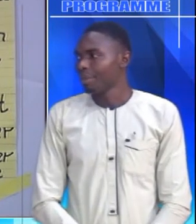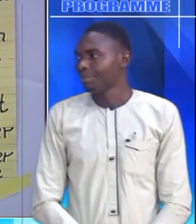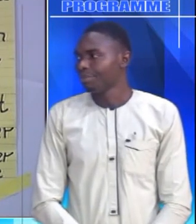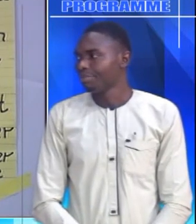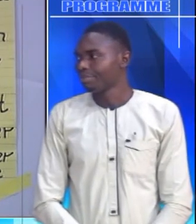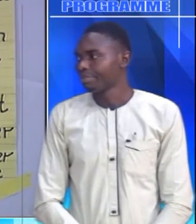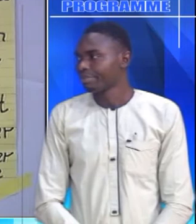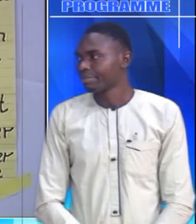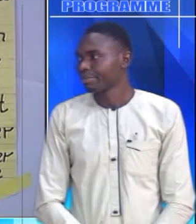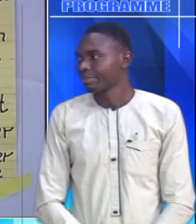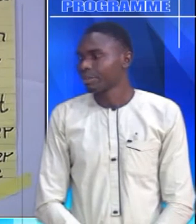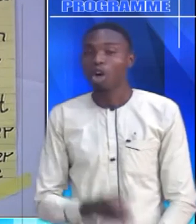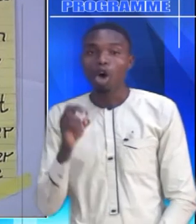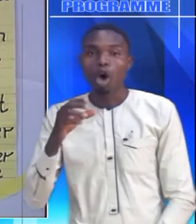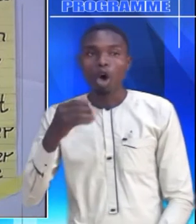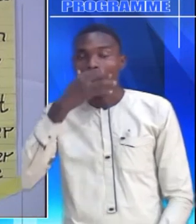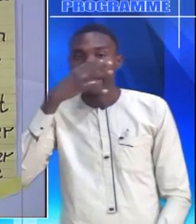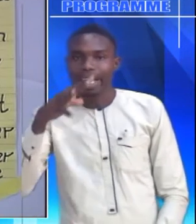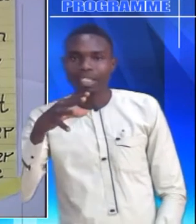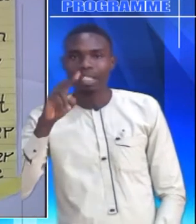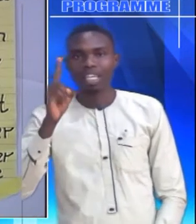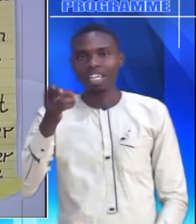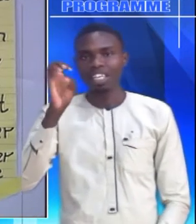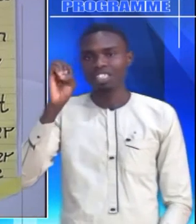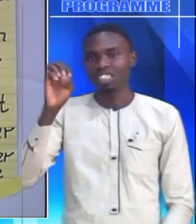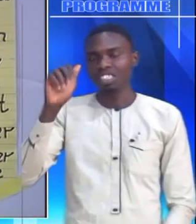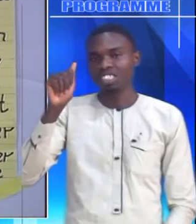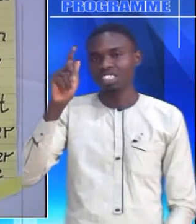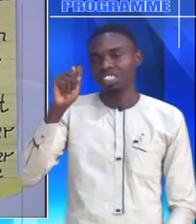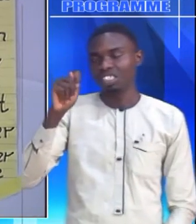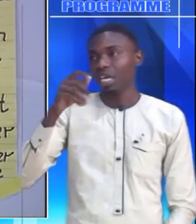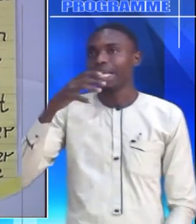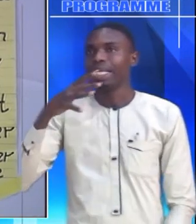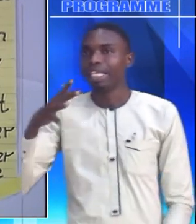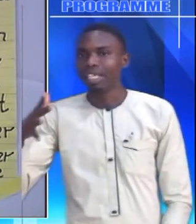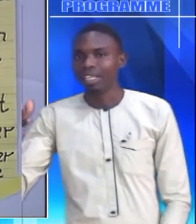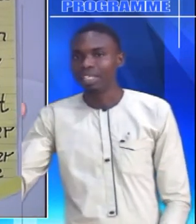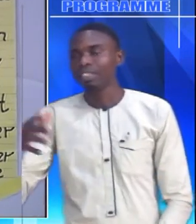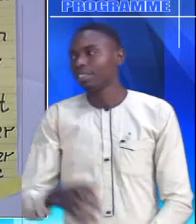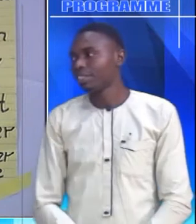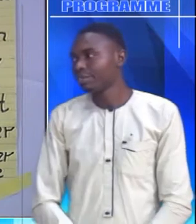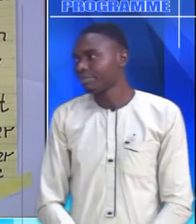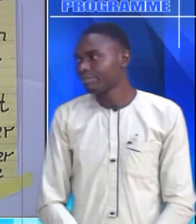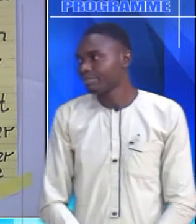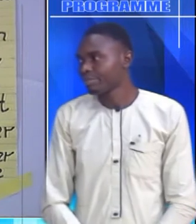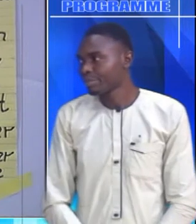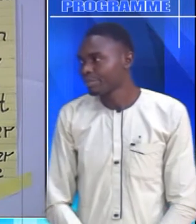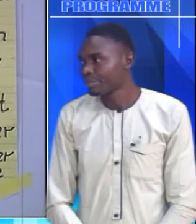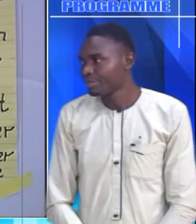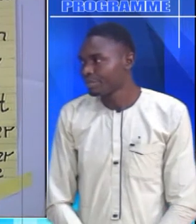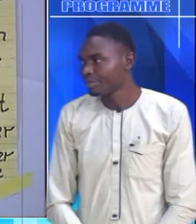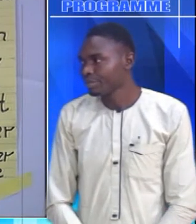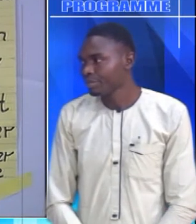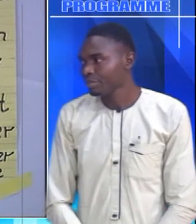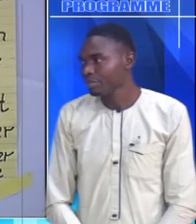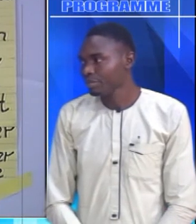fifth example of that vowel number 1, key. Imagine, key, K-E-Y, this